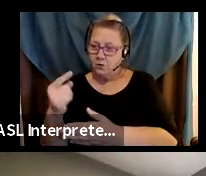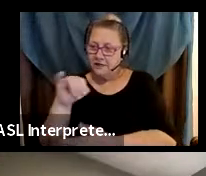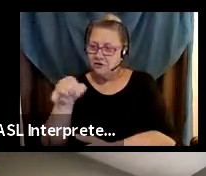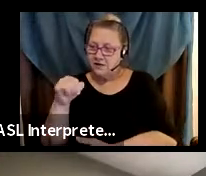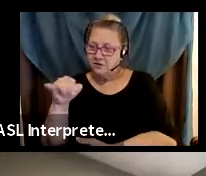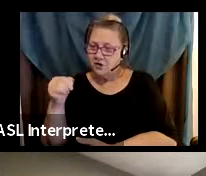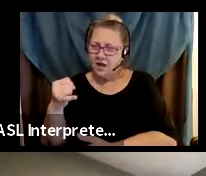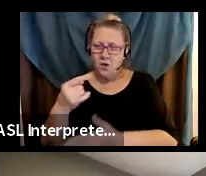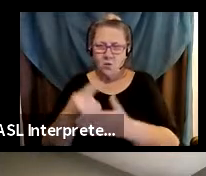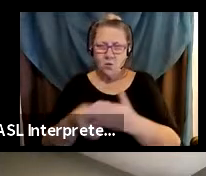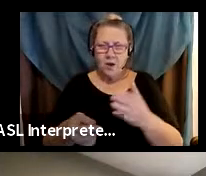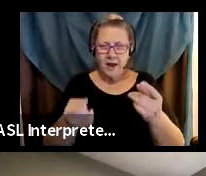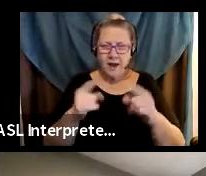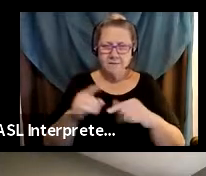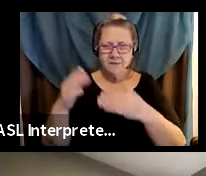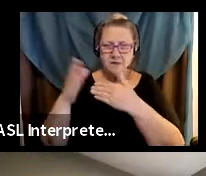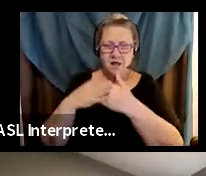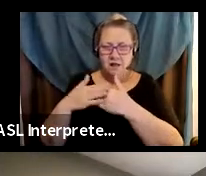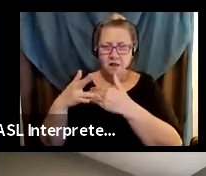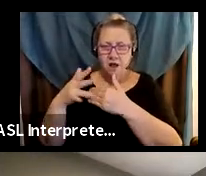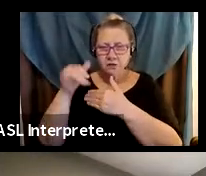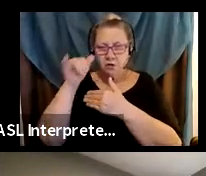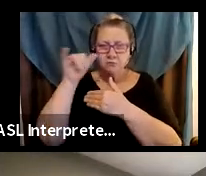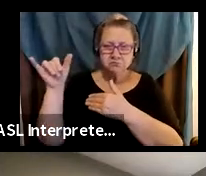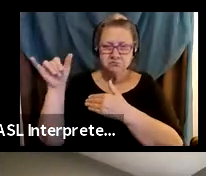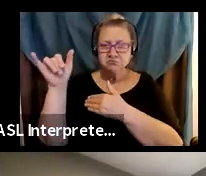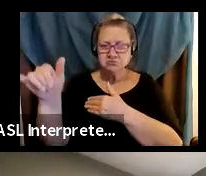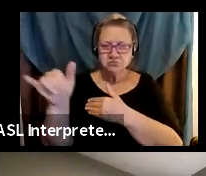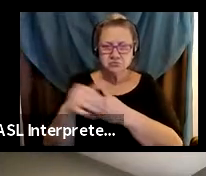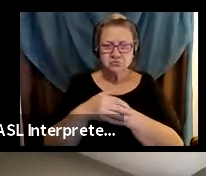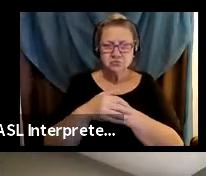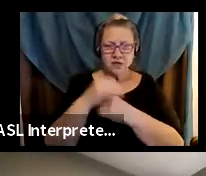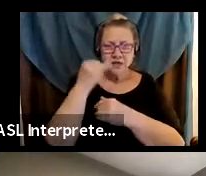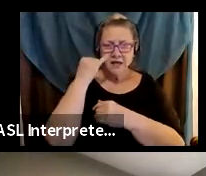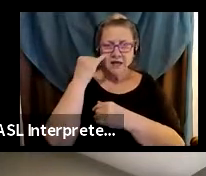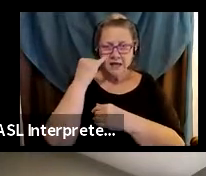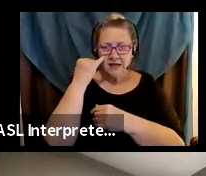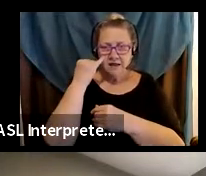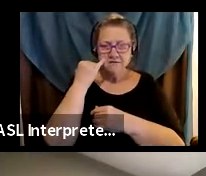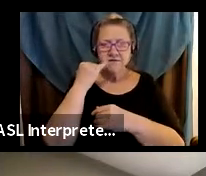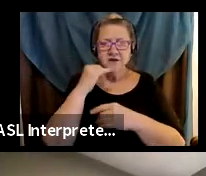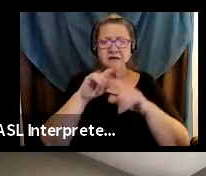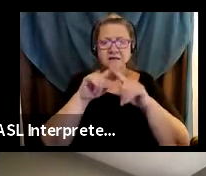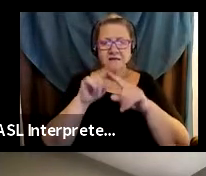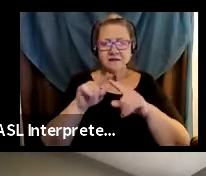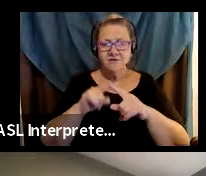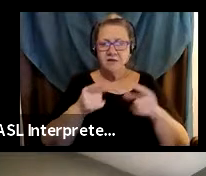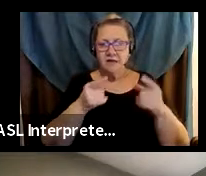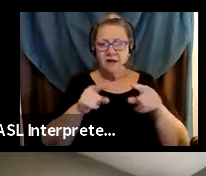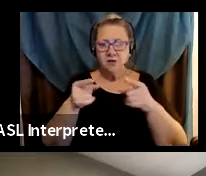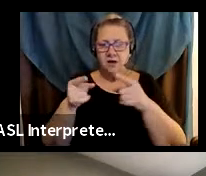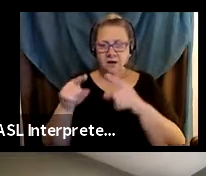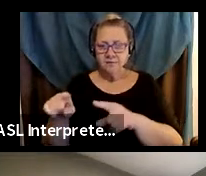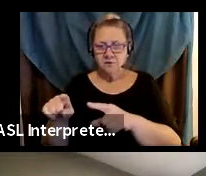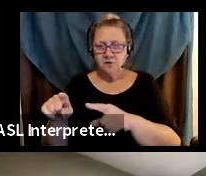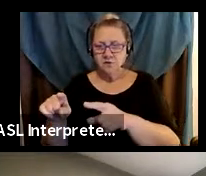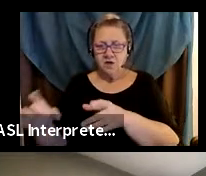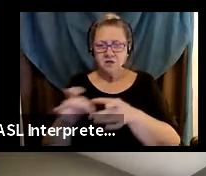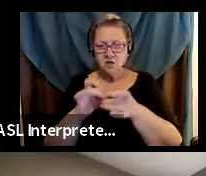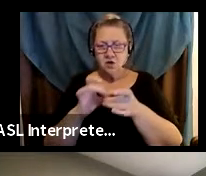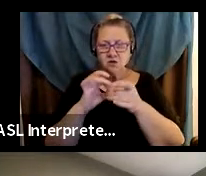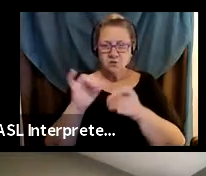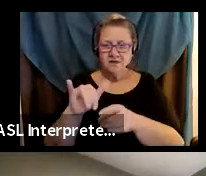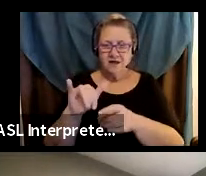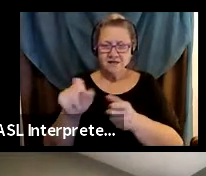that long term if there are differential outcomes associated with the